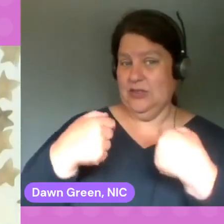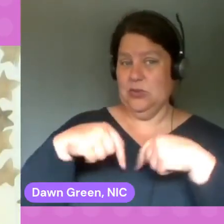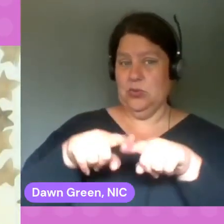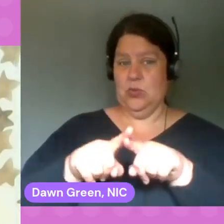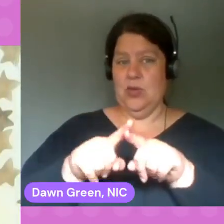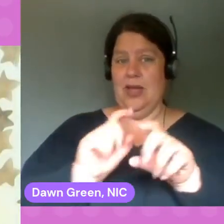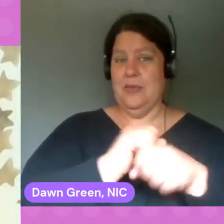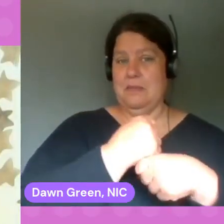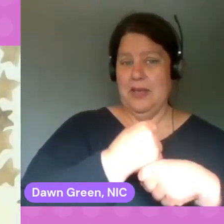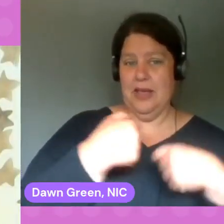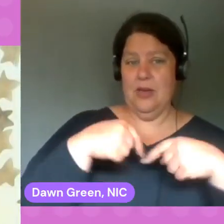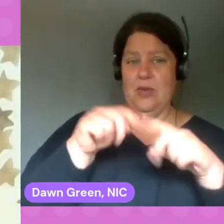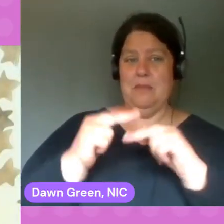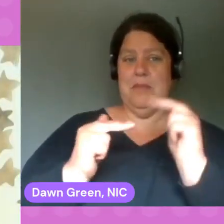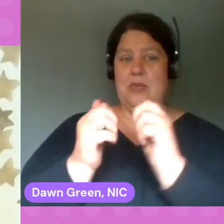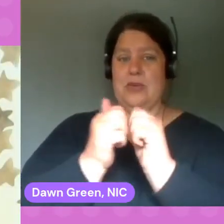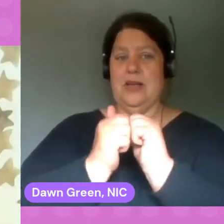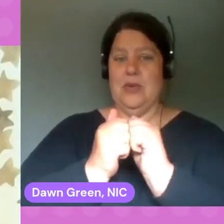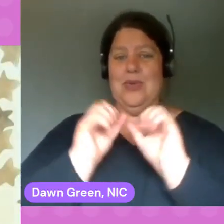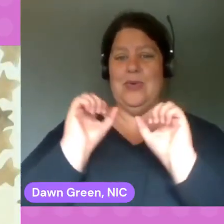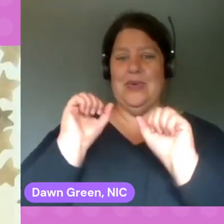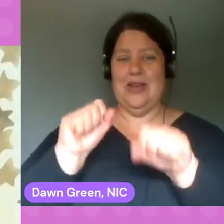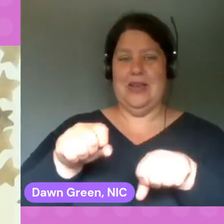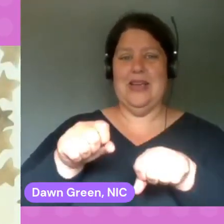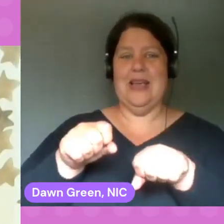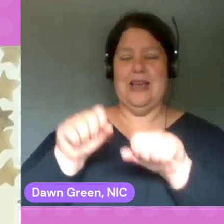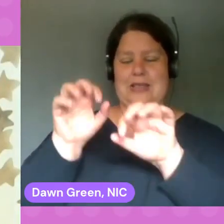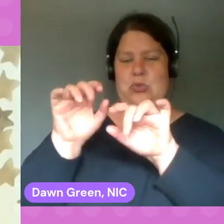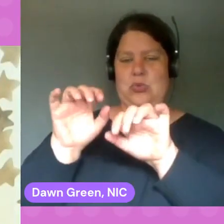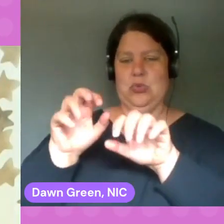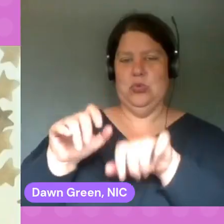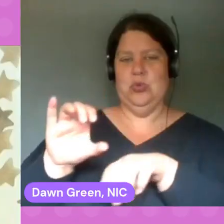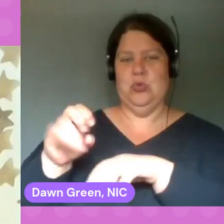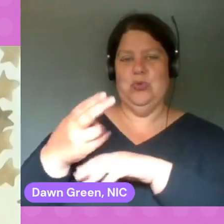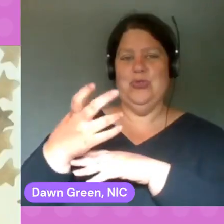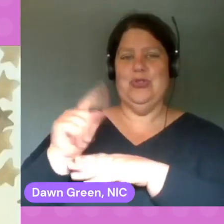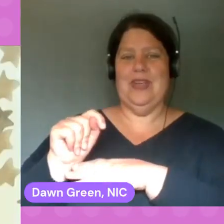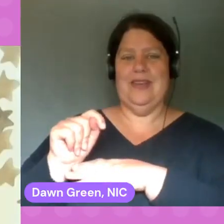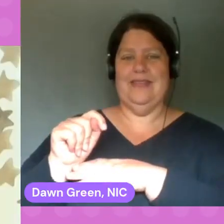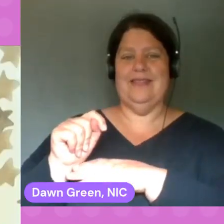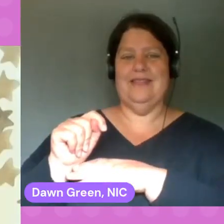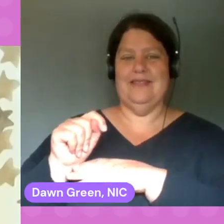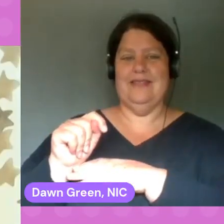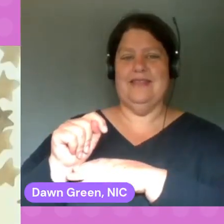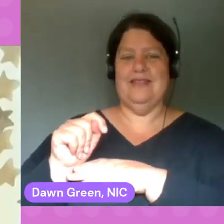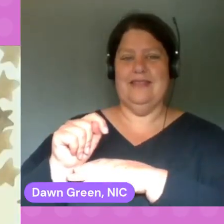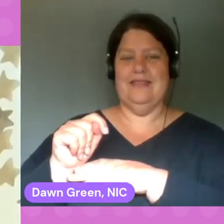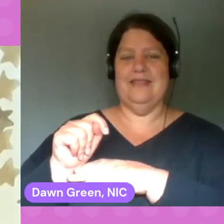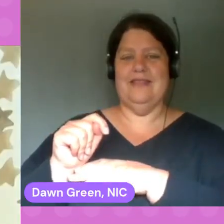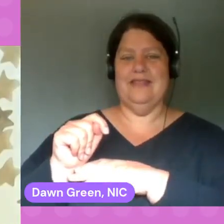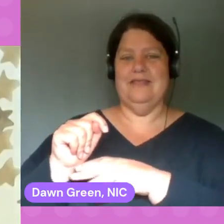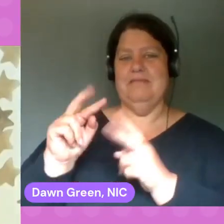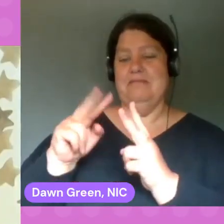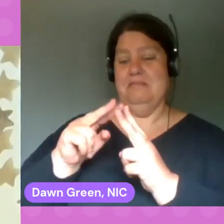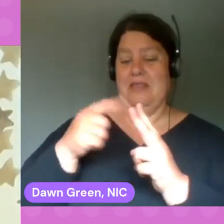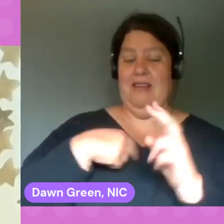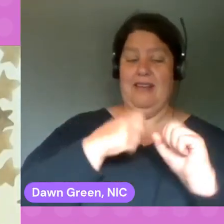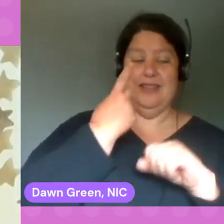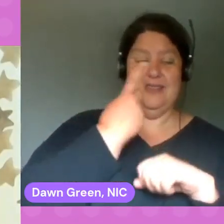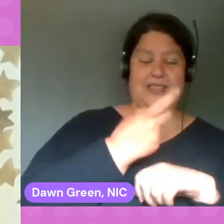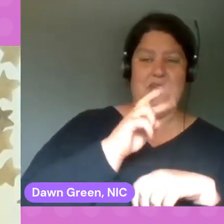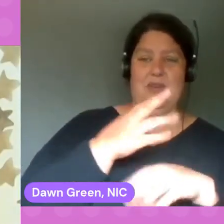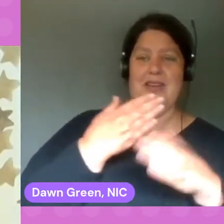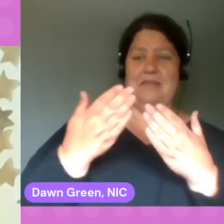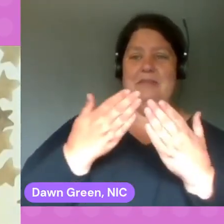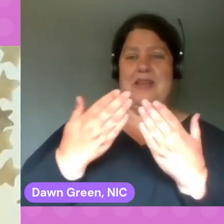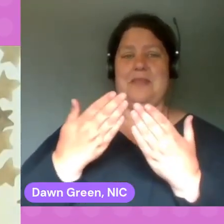building together, you can just enter those into the chat bar, and either I can see them or maybe